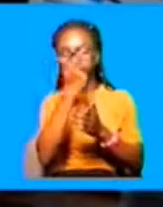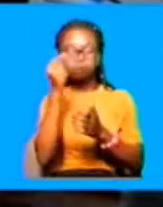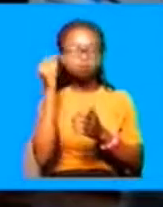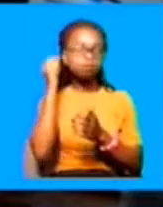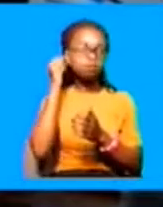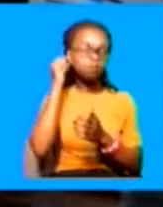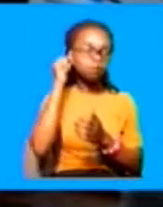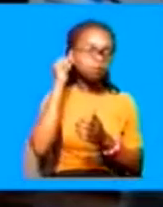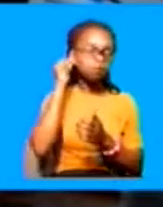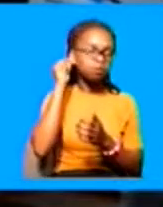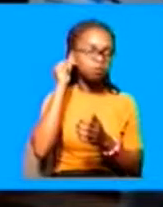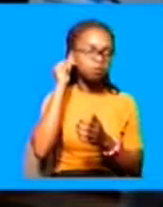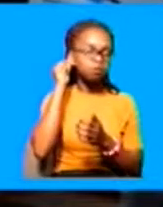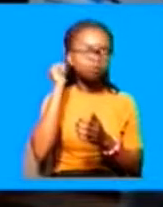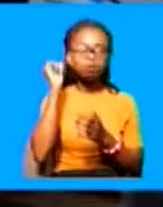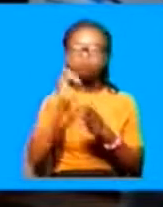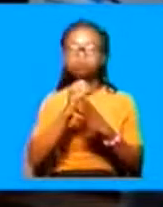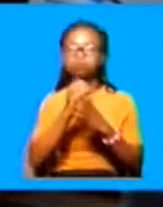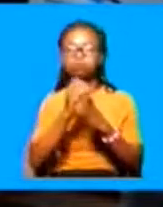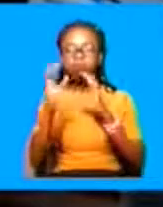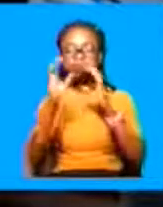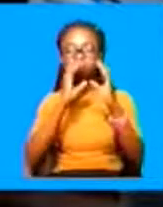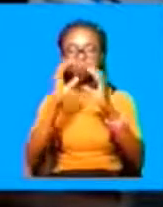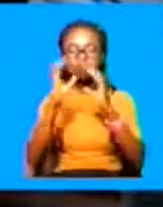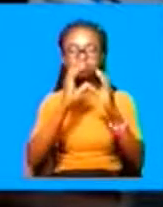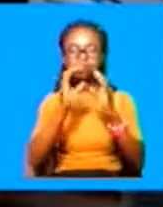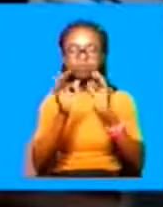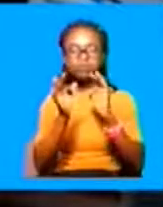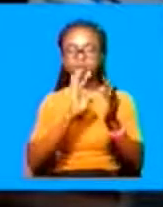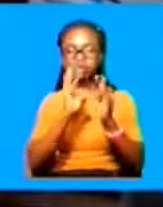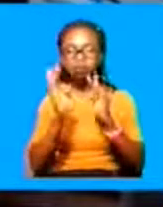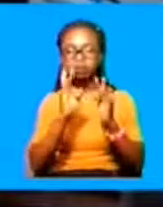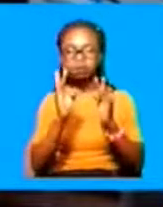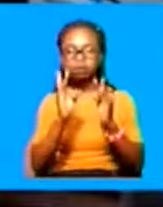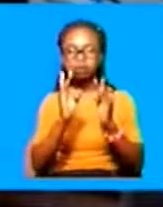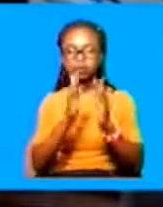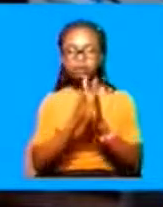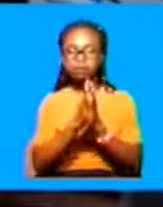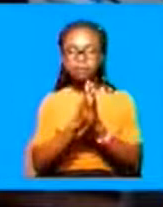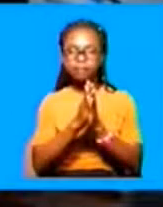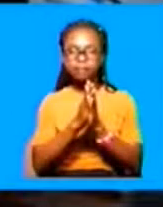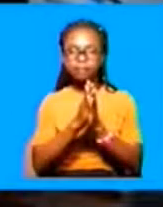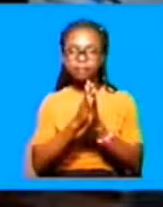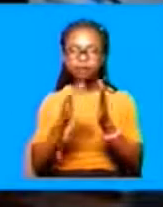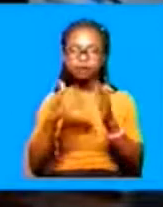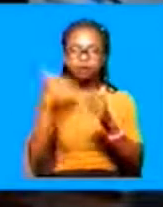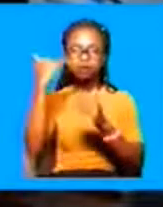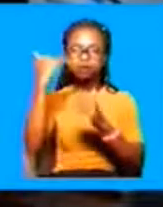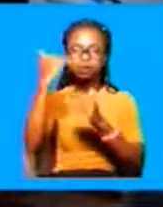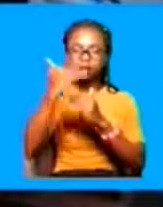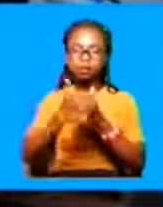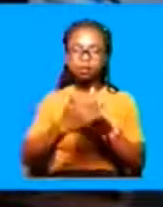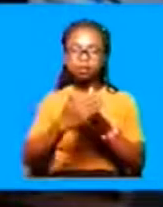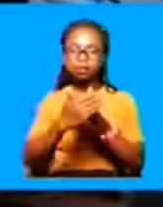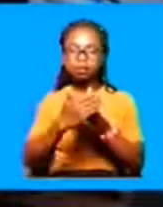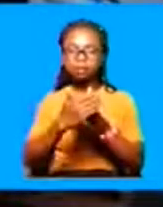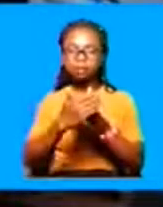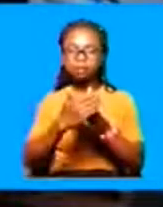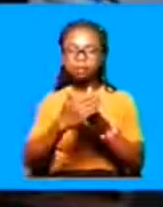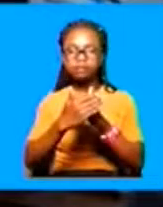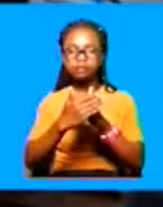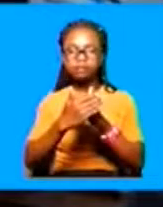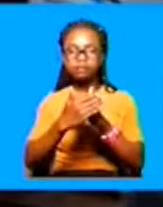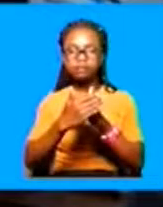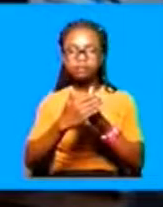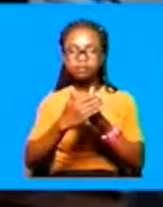it kata korka wuoyo. Kobo yudo ni ng'ato bang' ka osea mosethiedhe